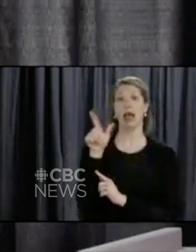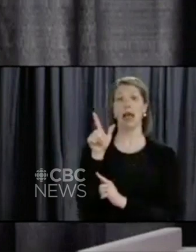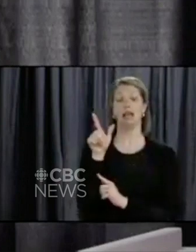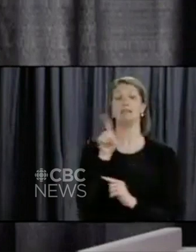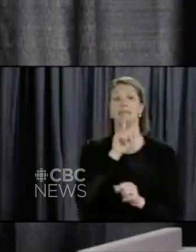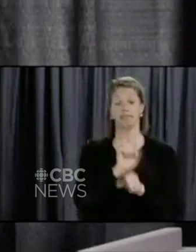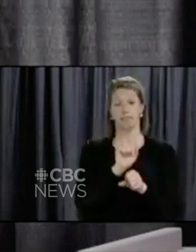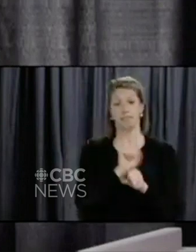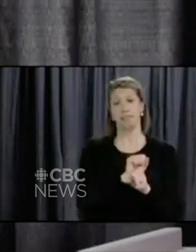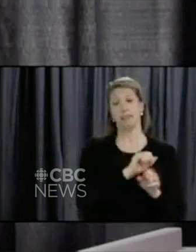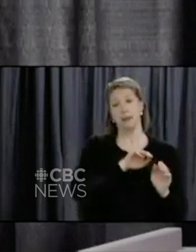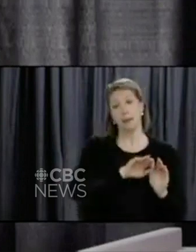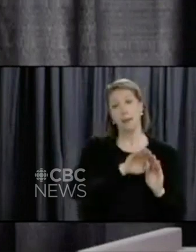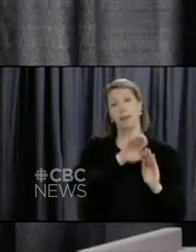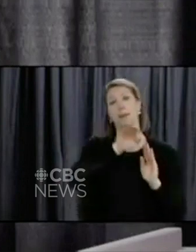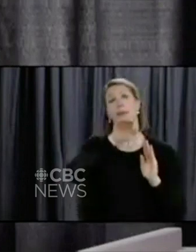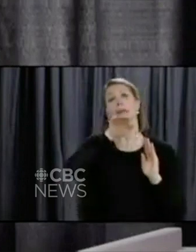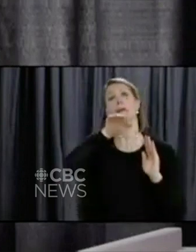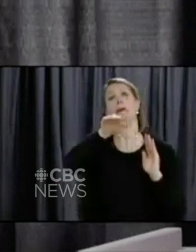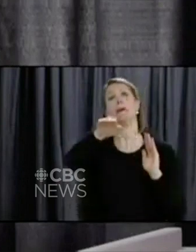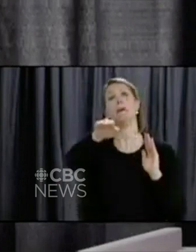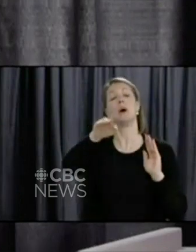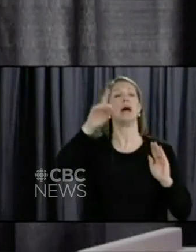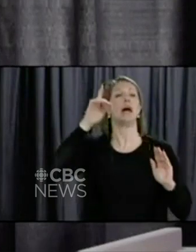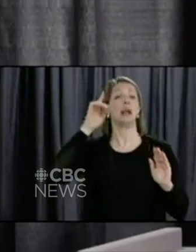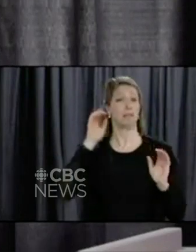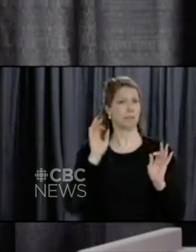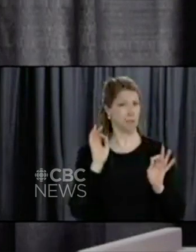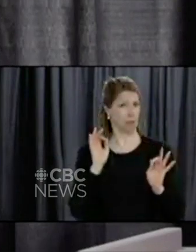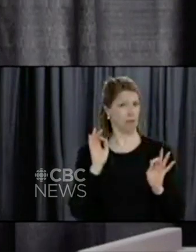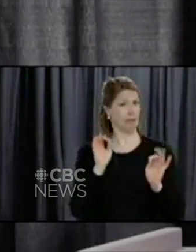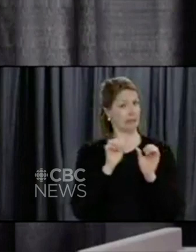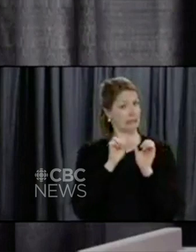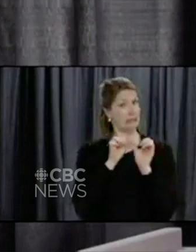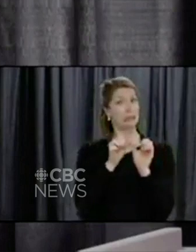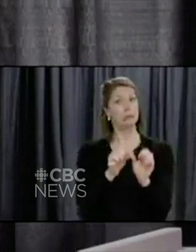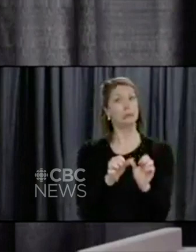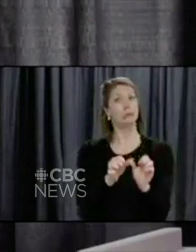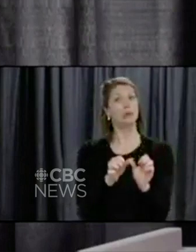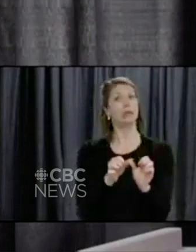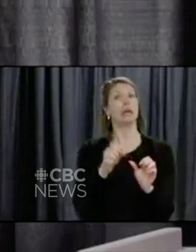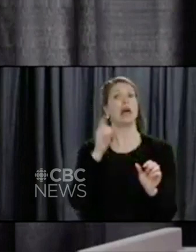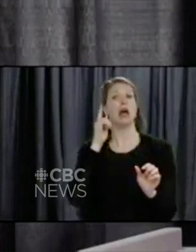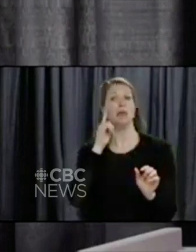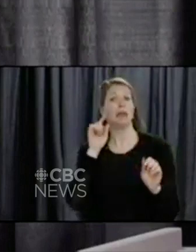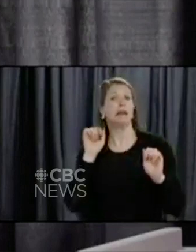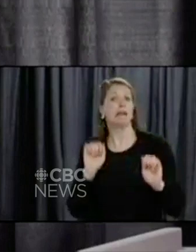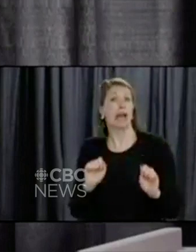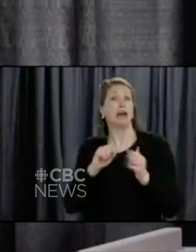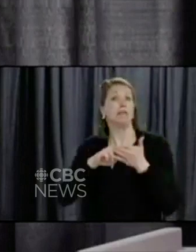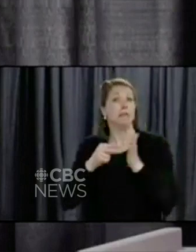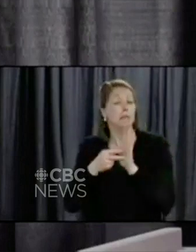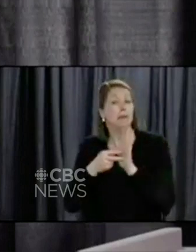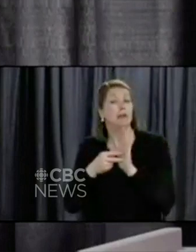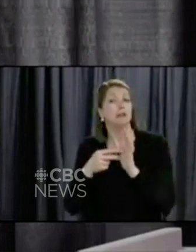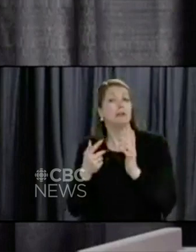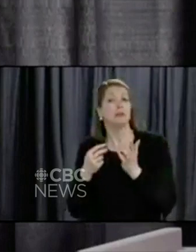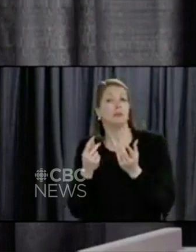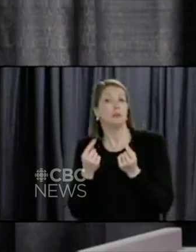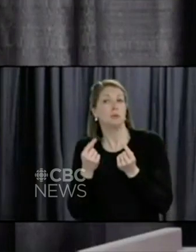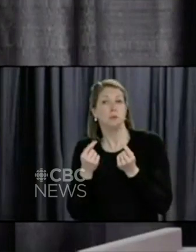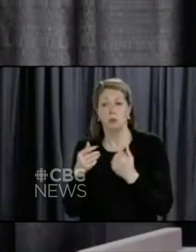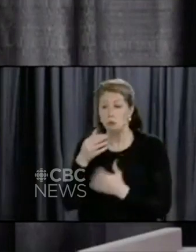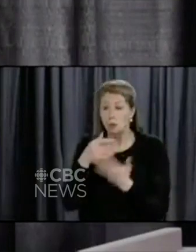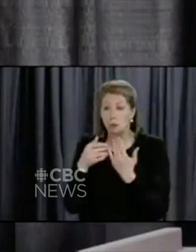it's okay to socialize with family and friends, gather for special occasions, and resume life as it was. We are not there